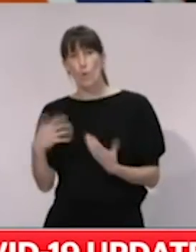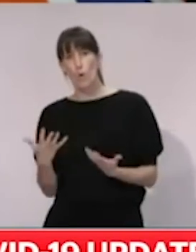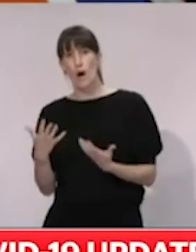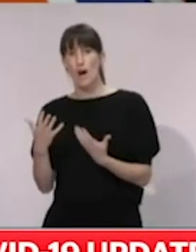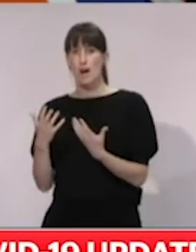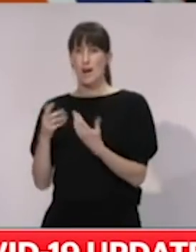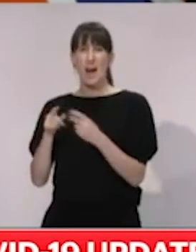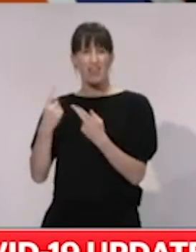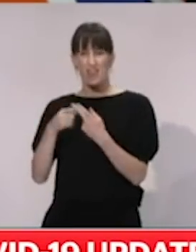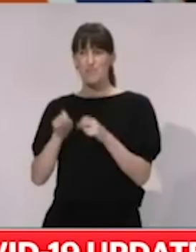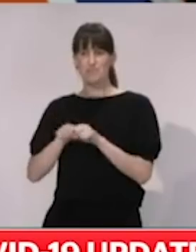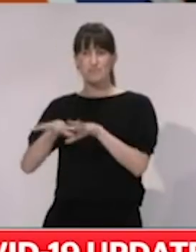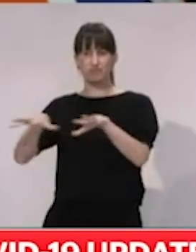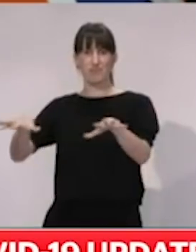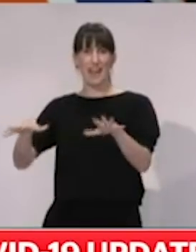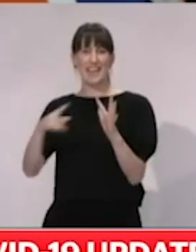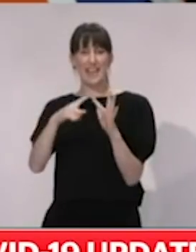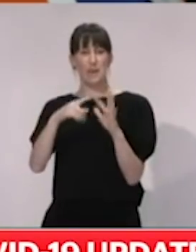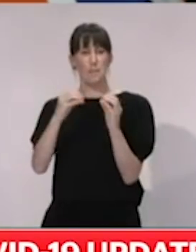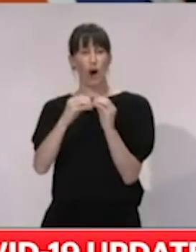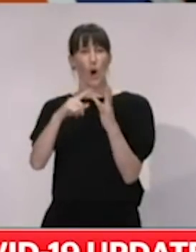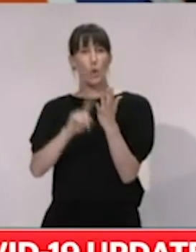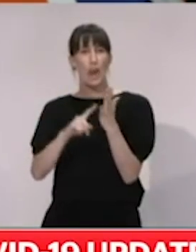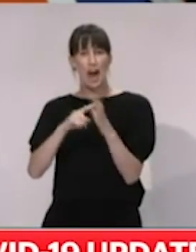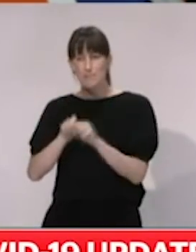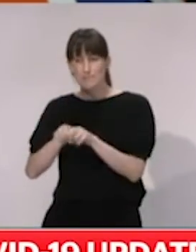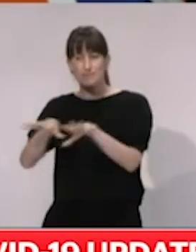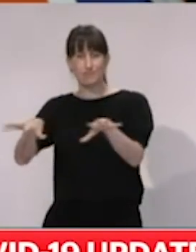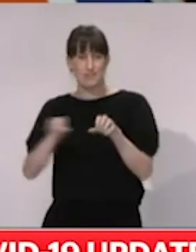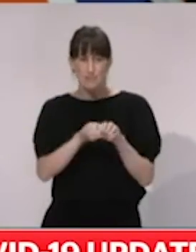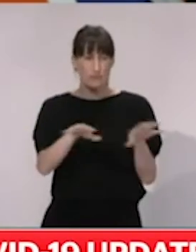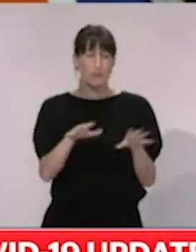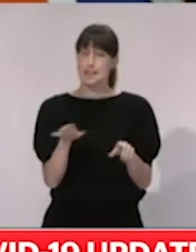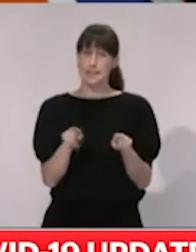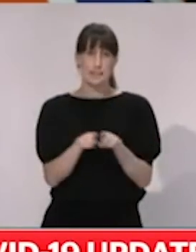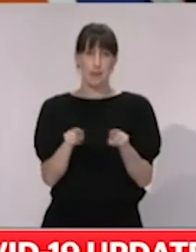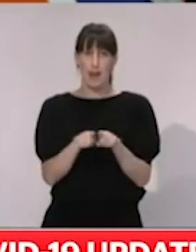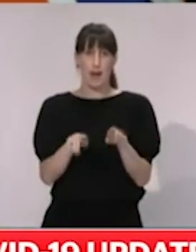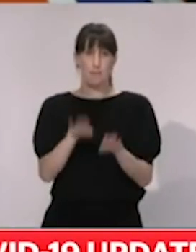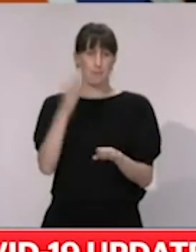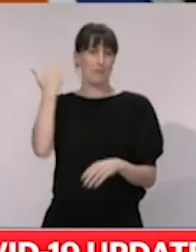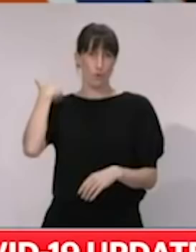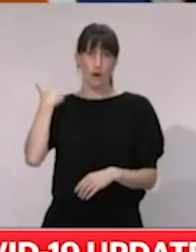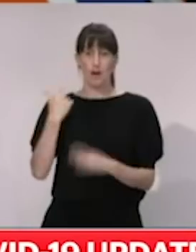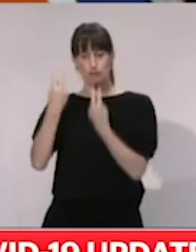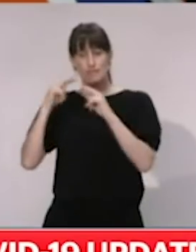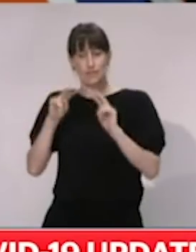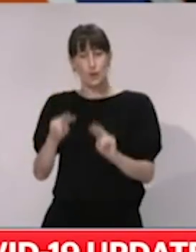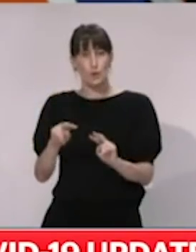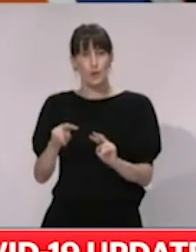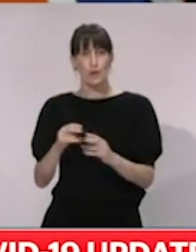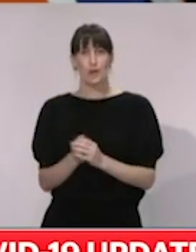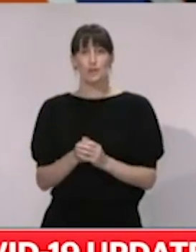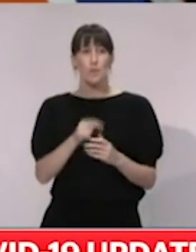reviews help inform both the WHO's subsequent work and the work of member states as well,